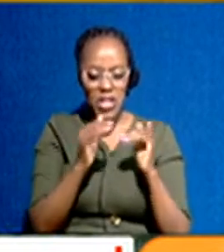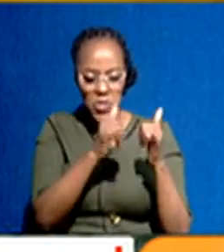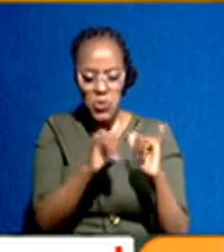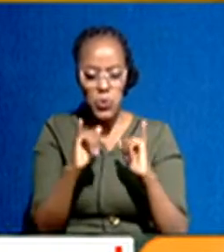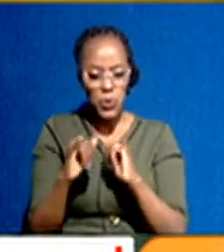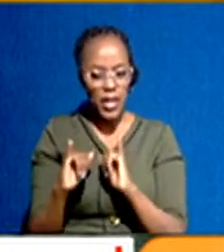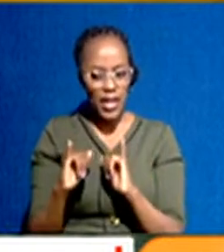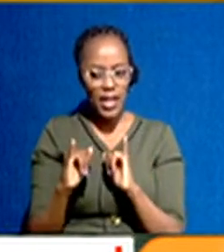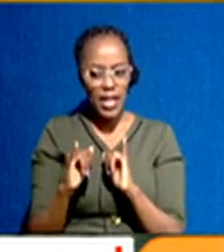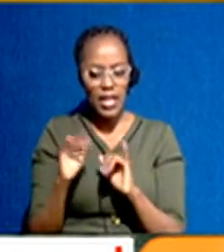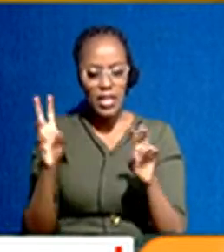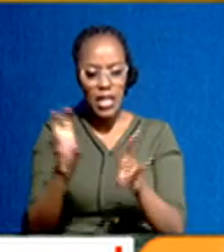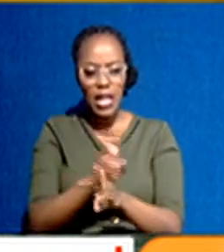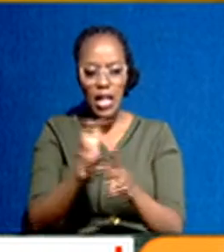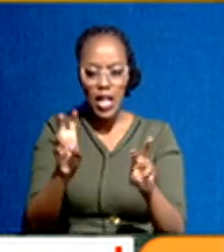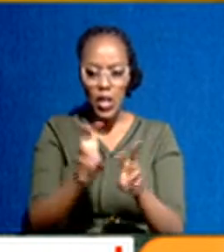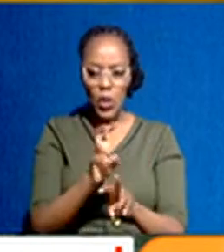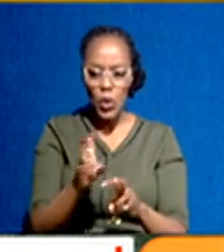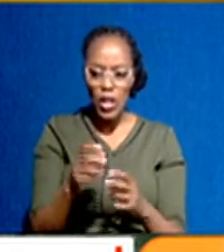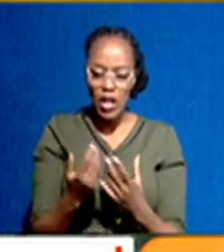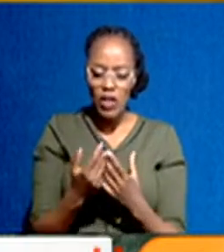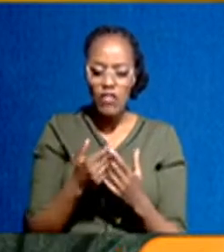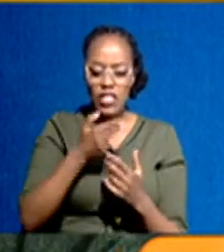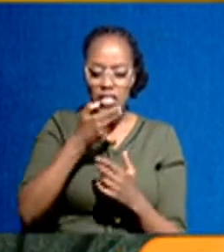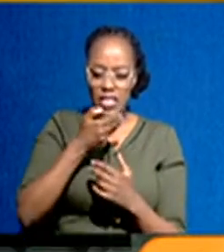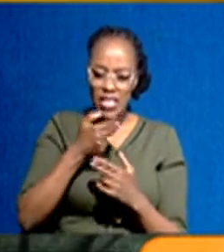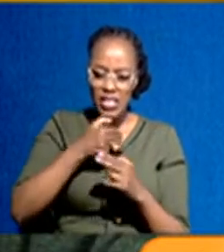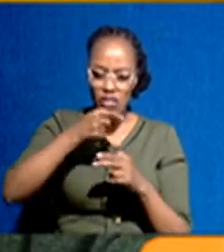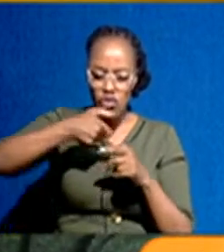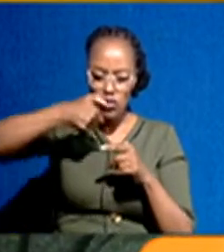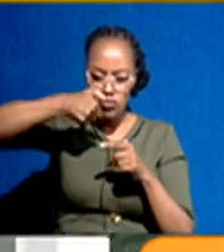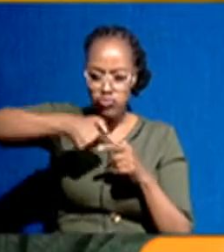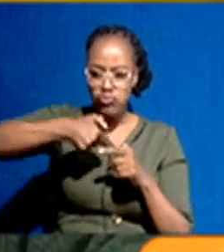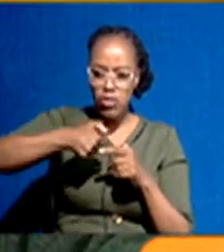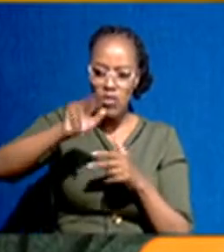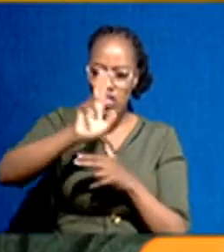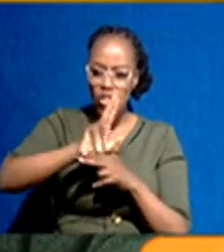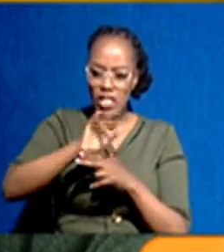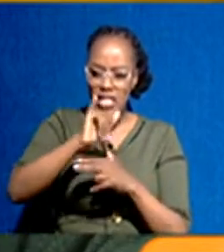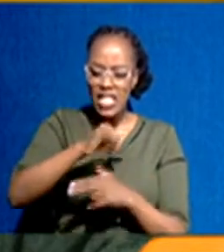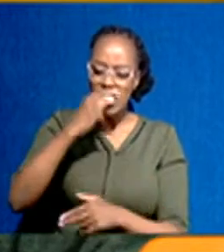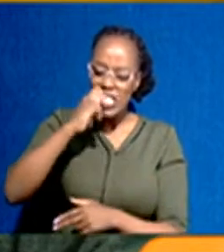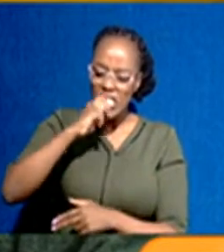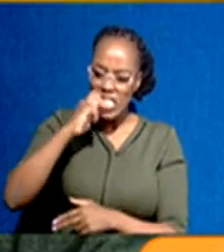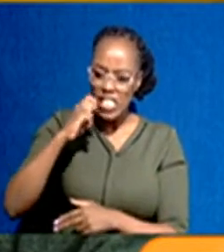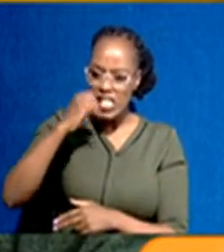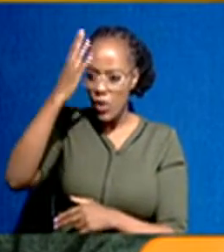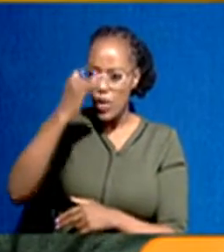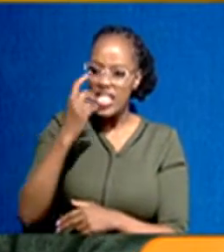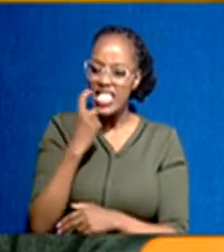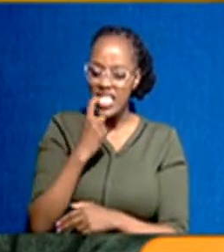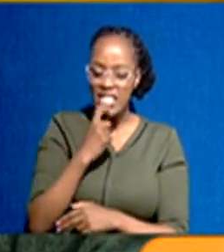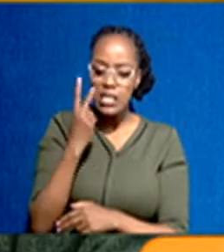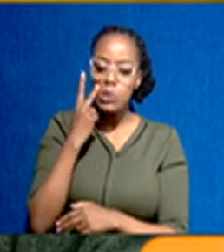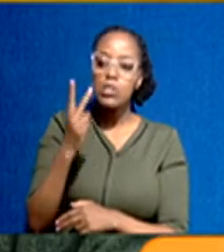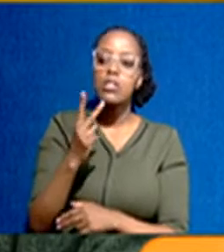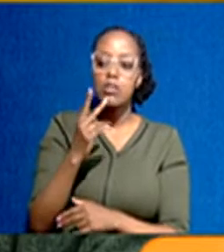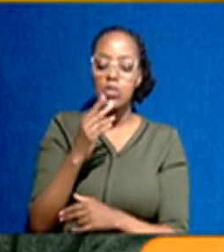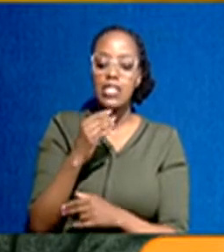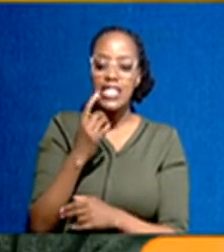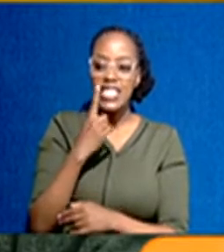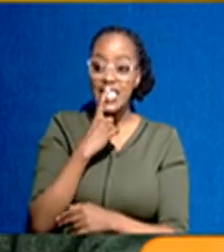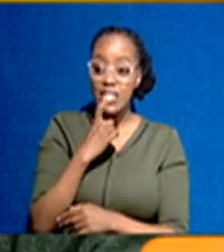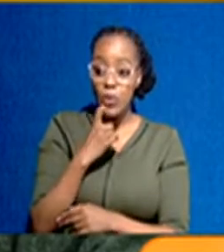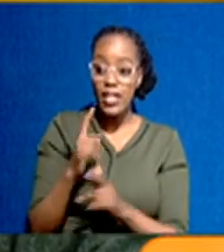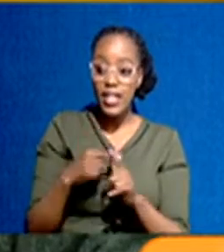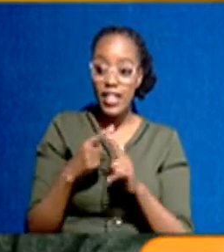and, look for paste, use a scotch pad so that the teeth would look white. And I